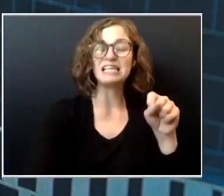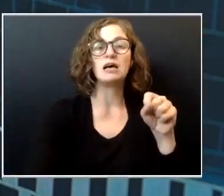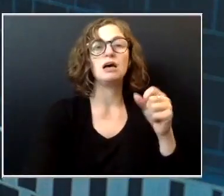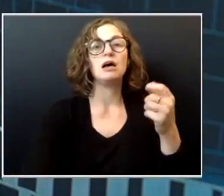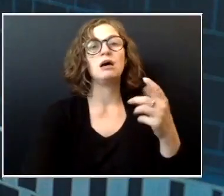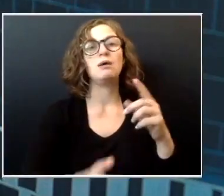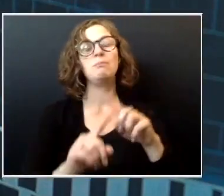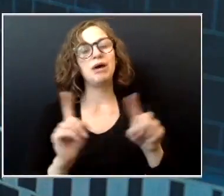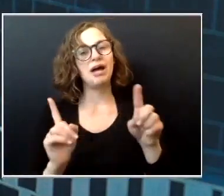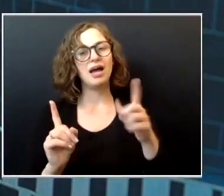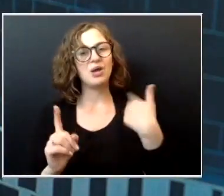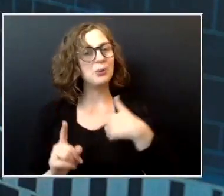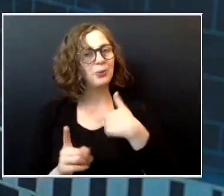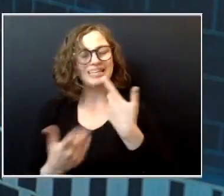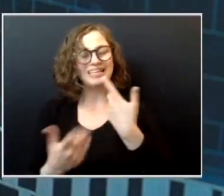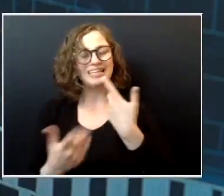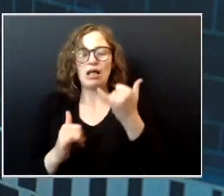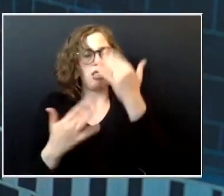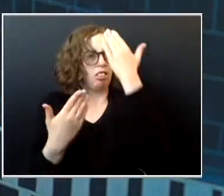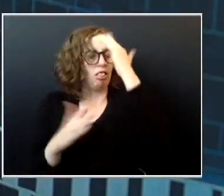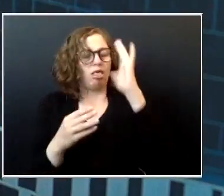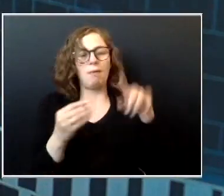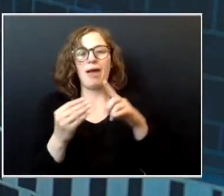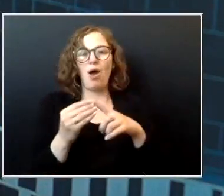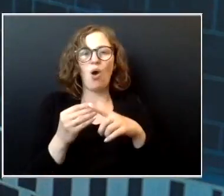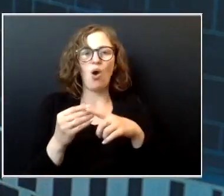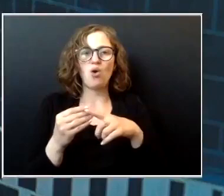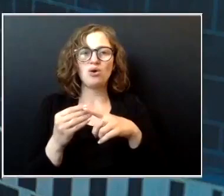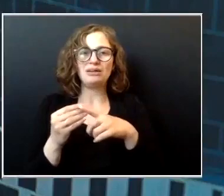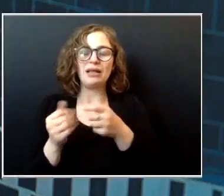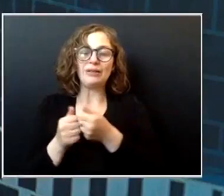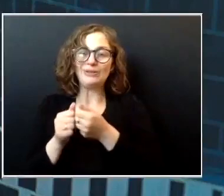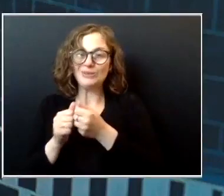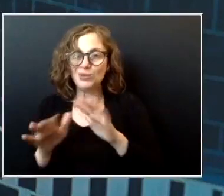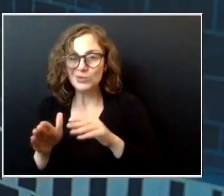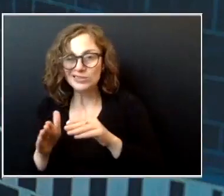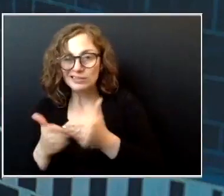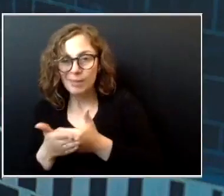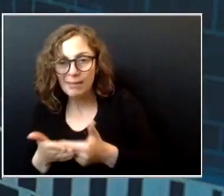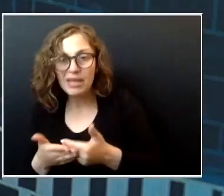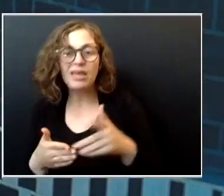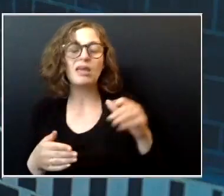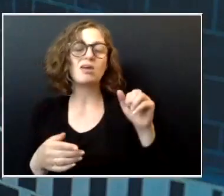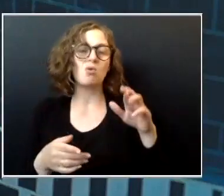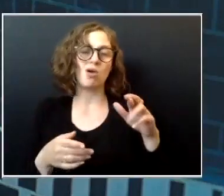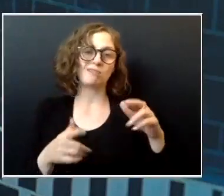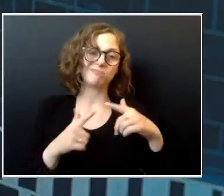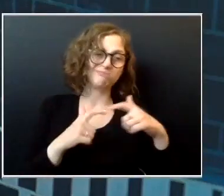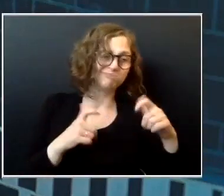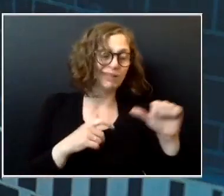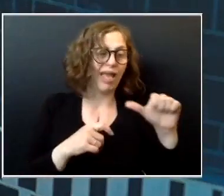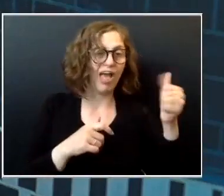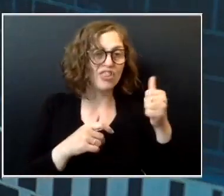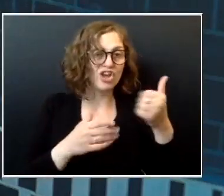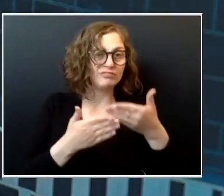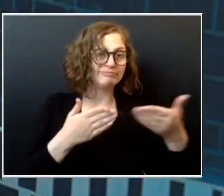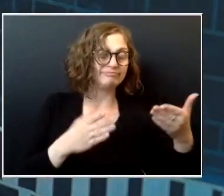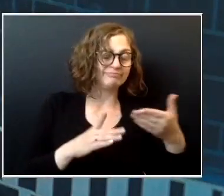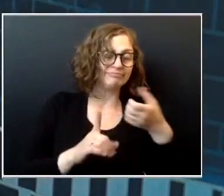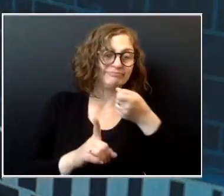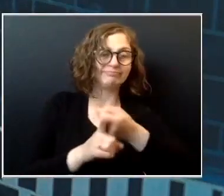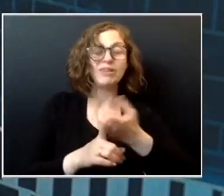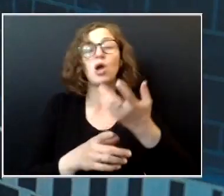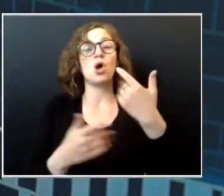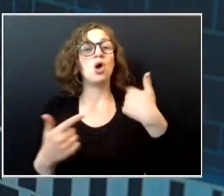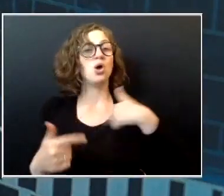of other components to this, such as whether or not they were seeking fertility treatment, whether they had PCOS or anovulation, which are some